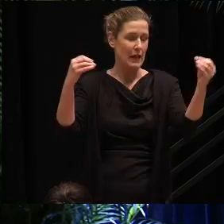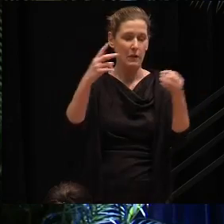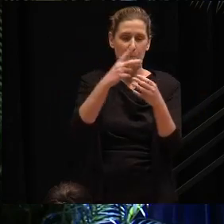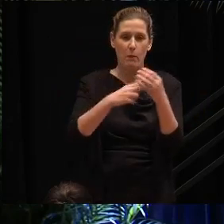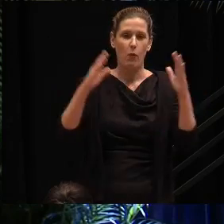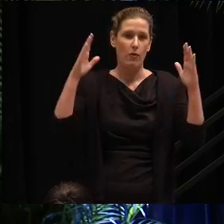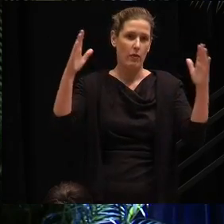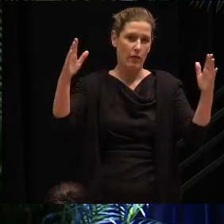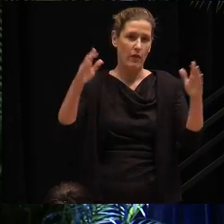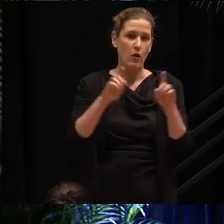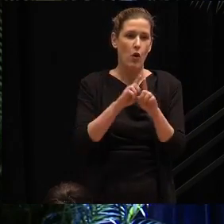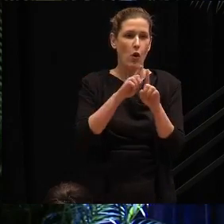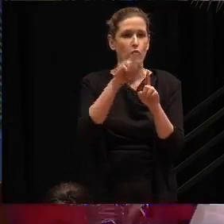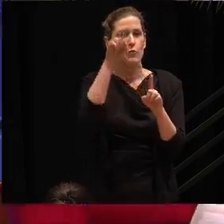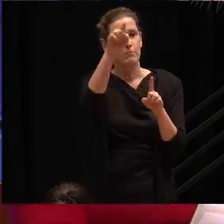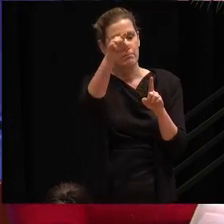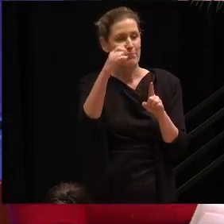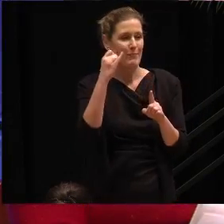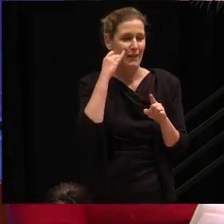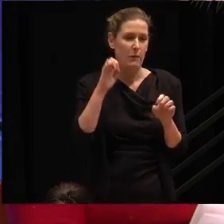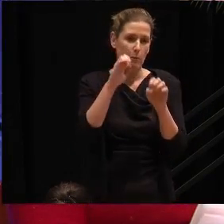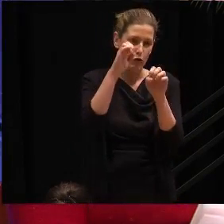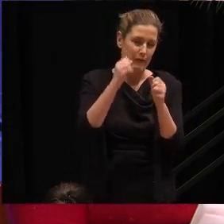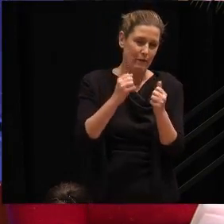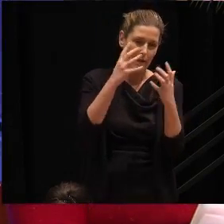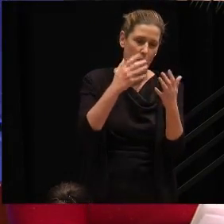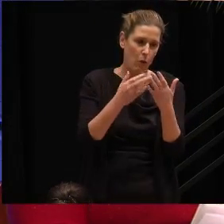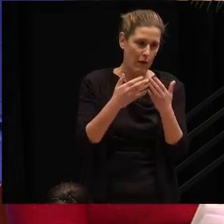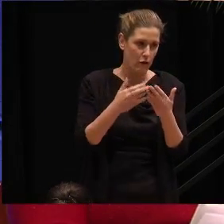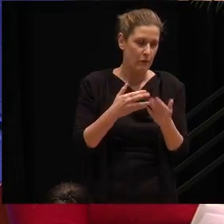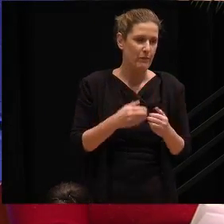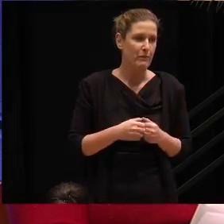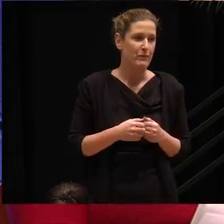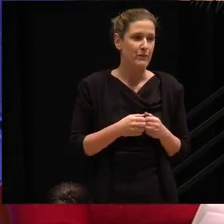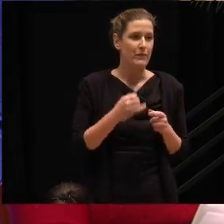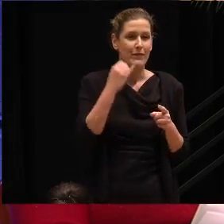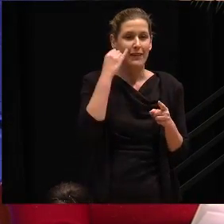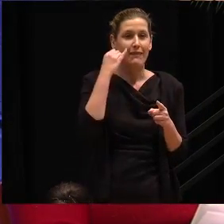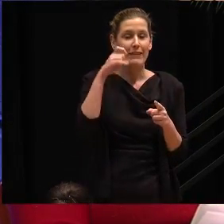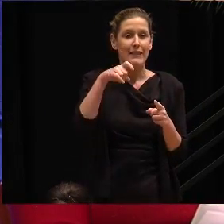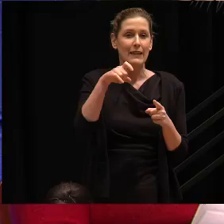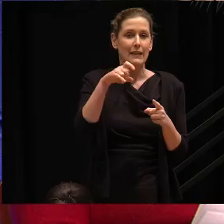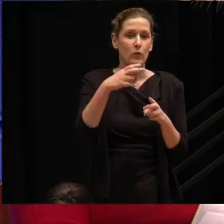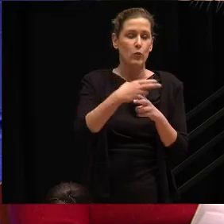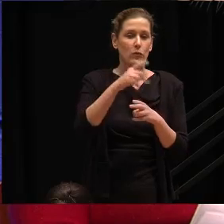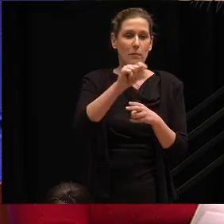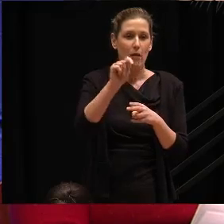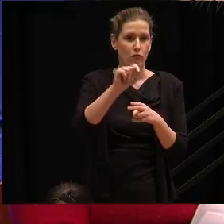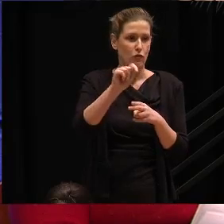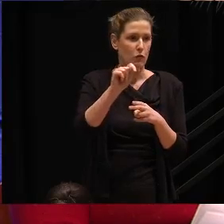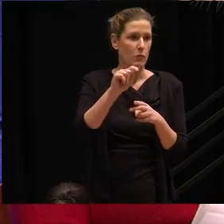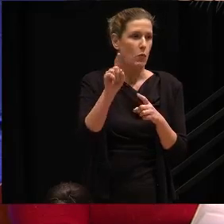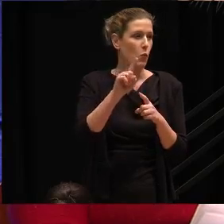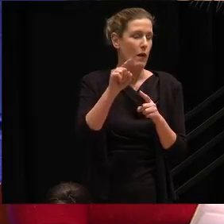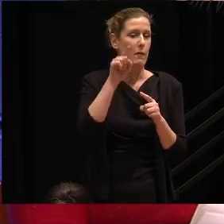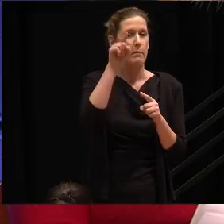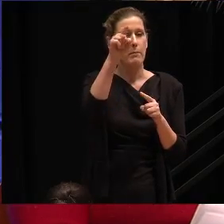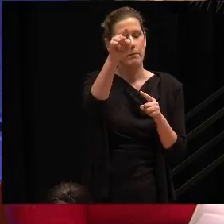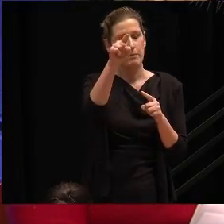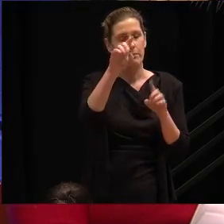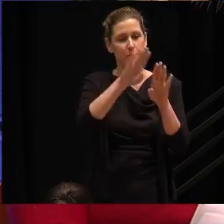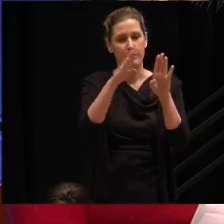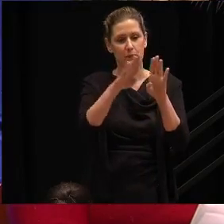room as well as in the rear in the event of an emergency. If anyone needs to use restrooms, they are out the back